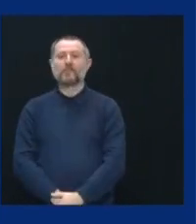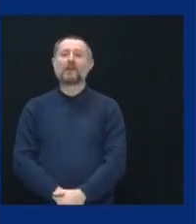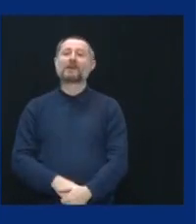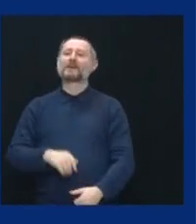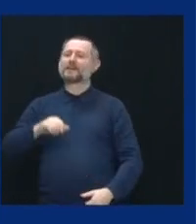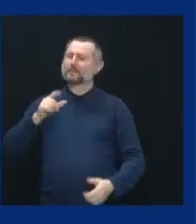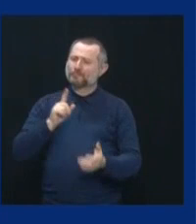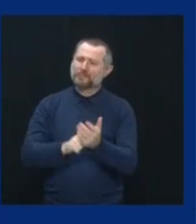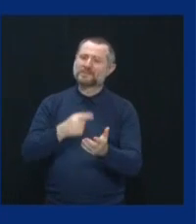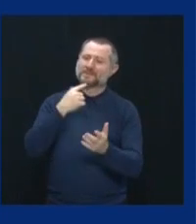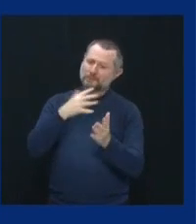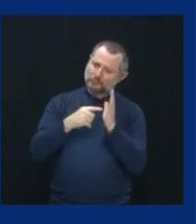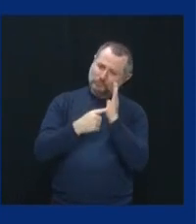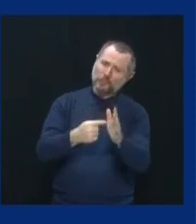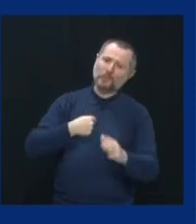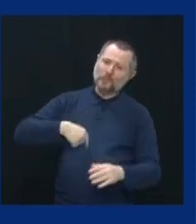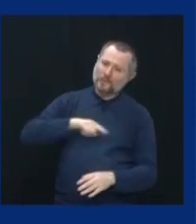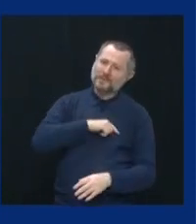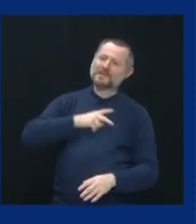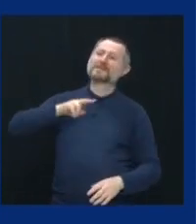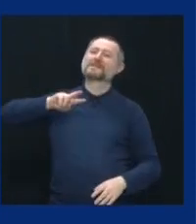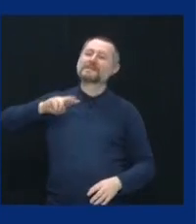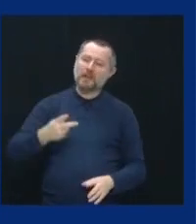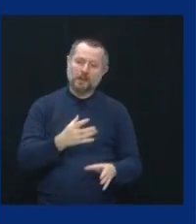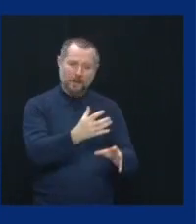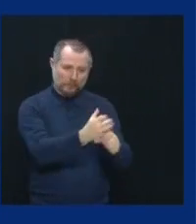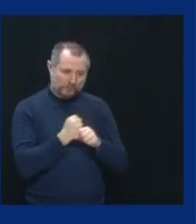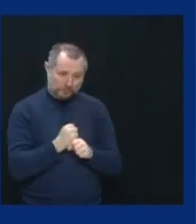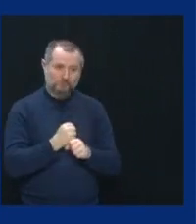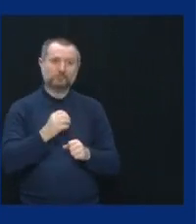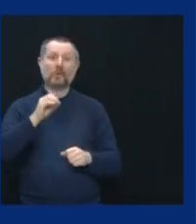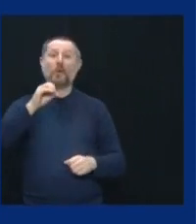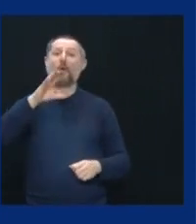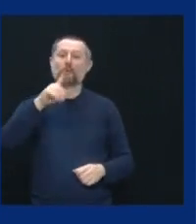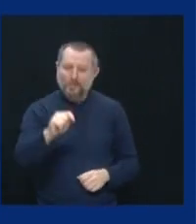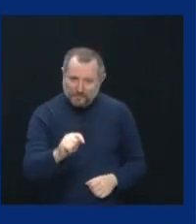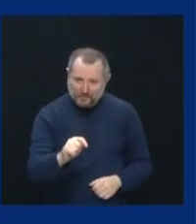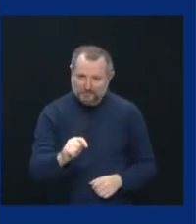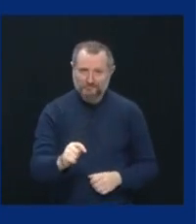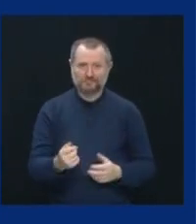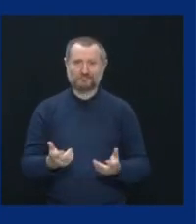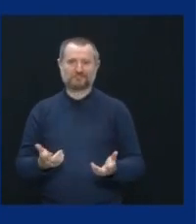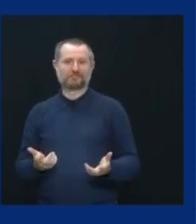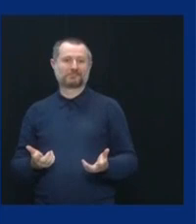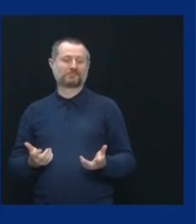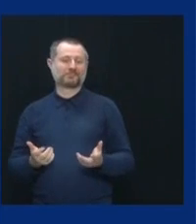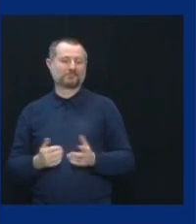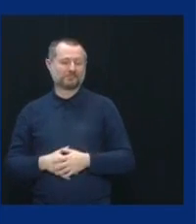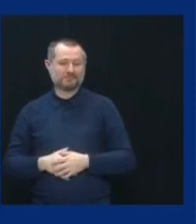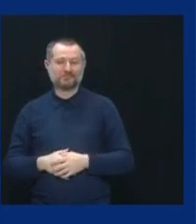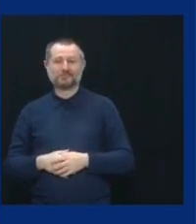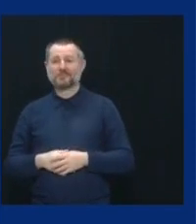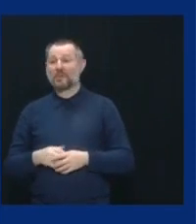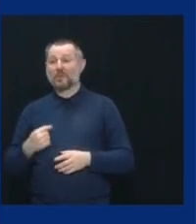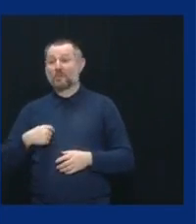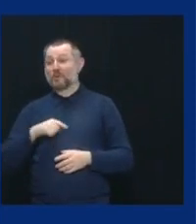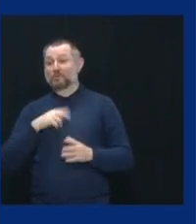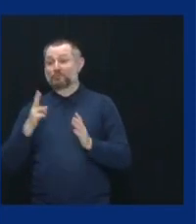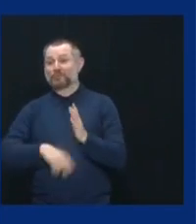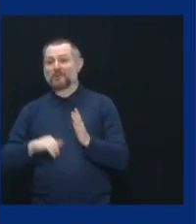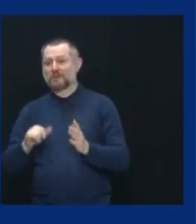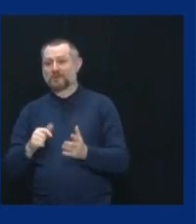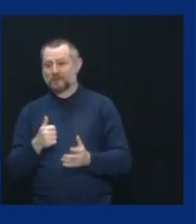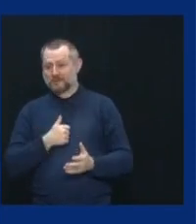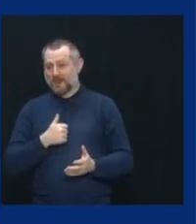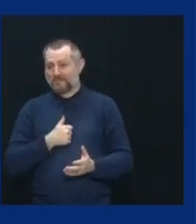one in October. We literally read about it in the paper ourselves. And